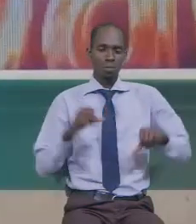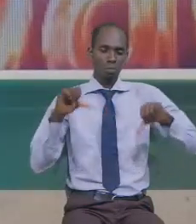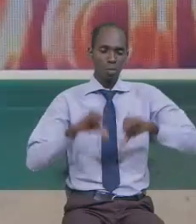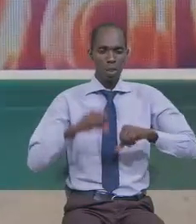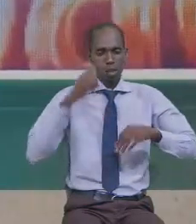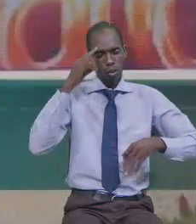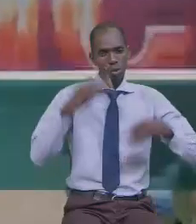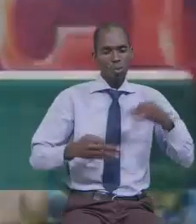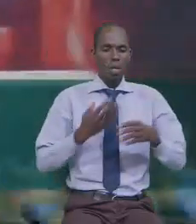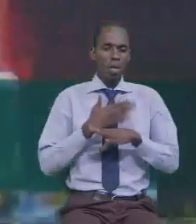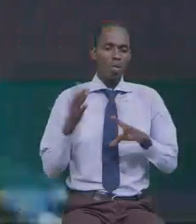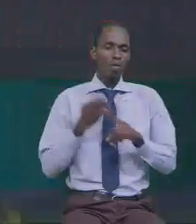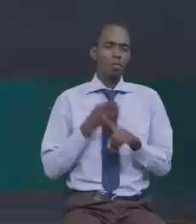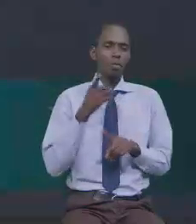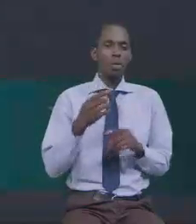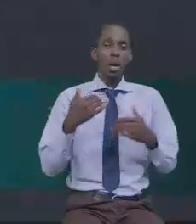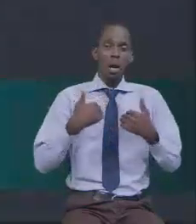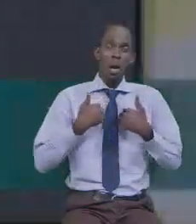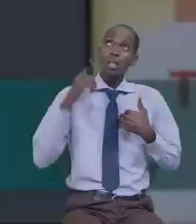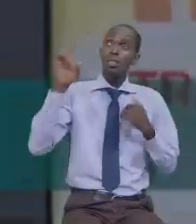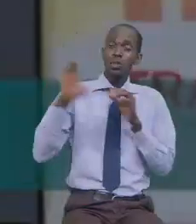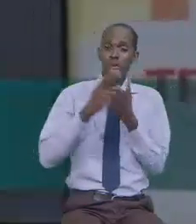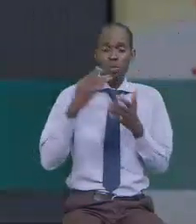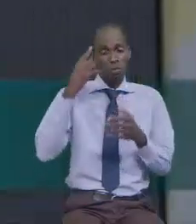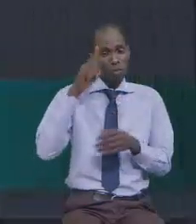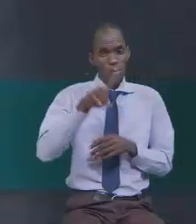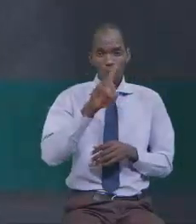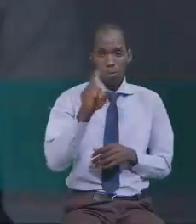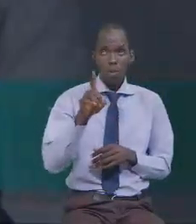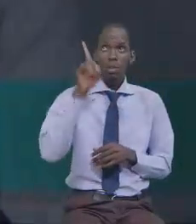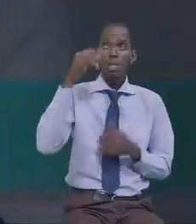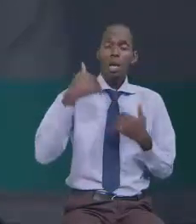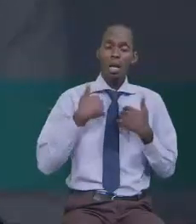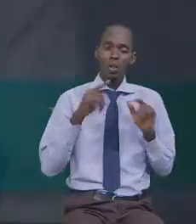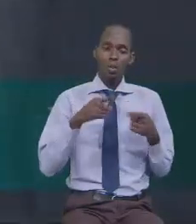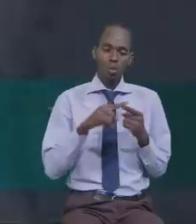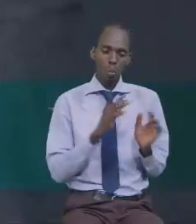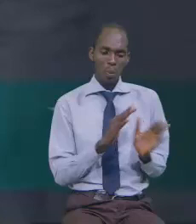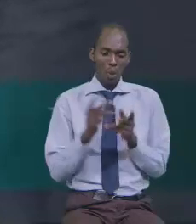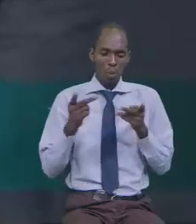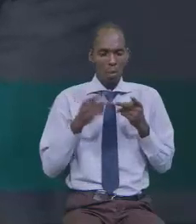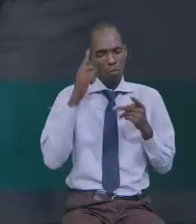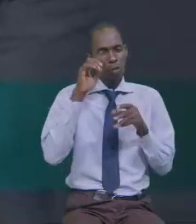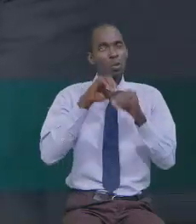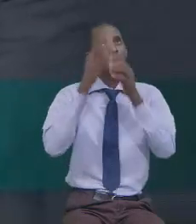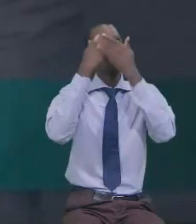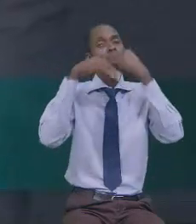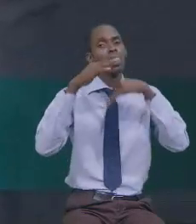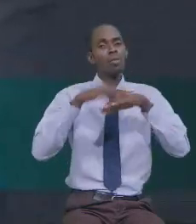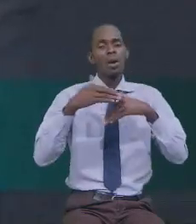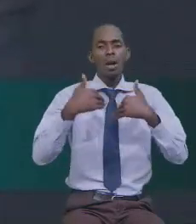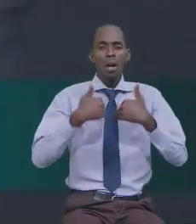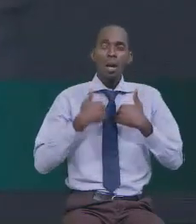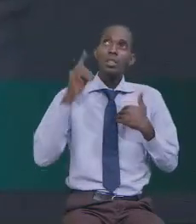from you. Has he done something for you? He's going to prepare a place for you in heaven. Has he done something for you?